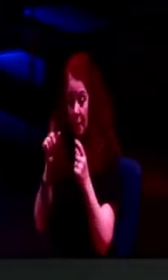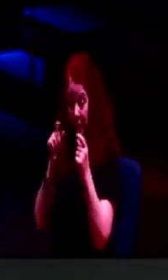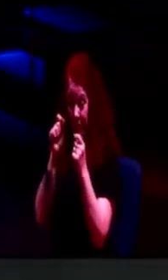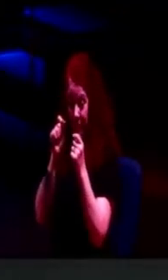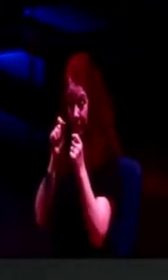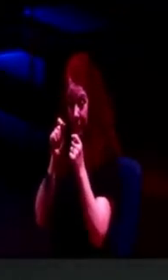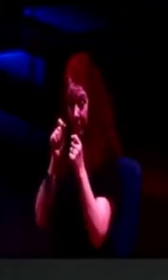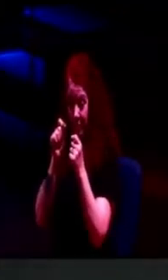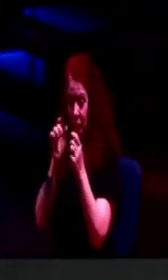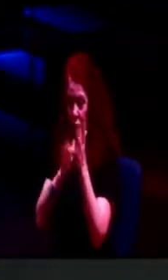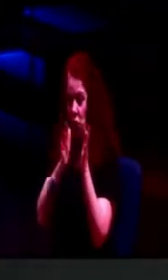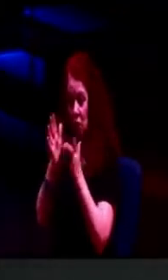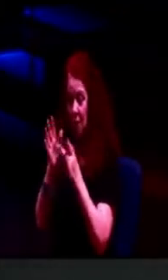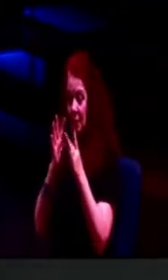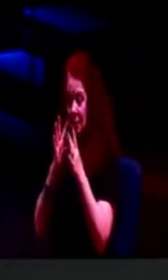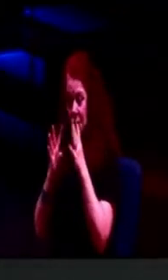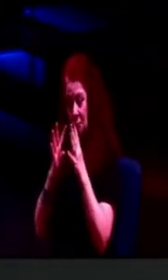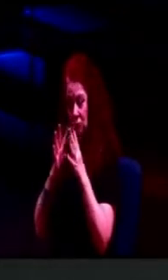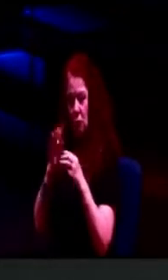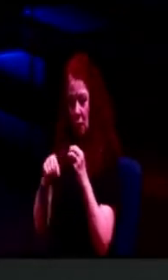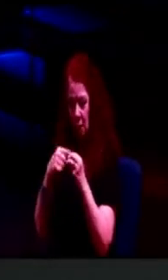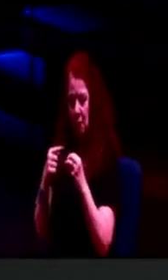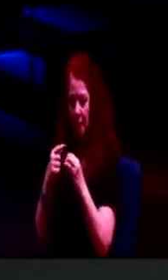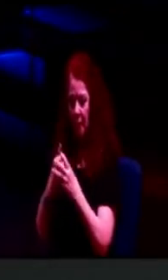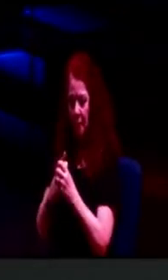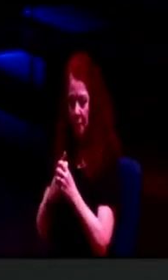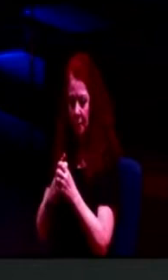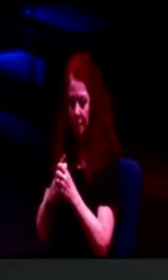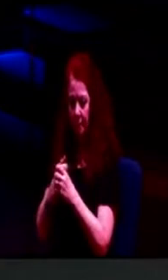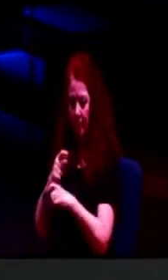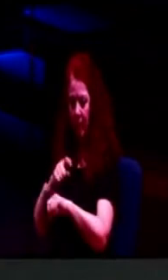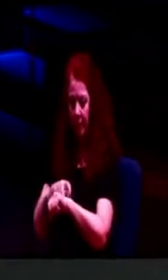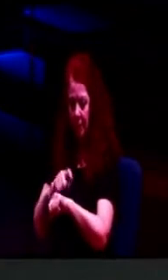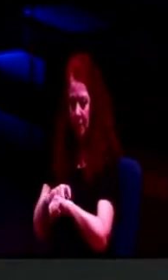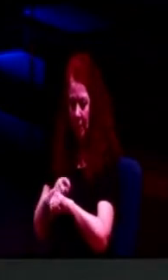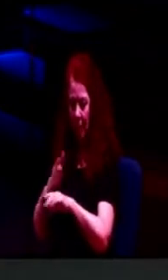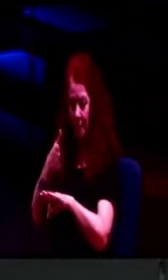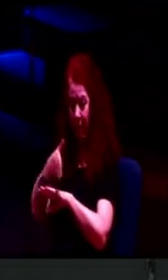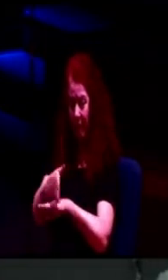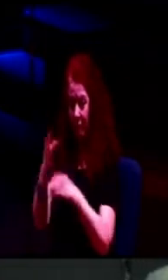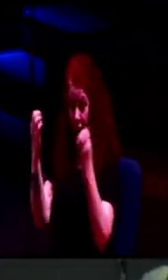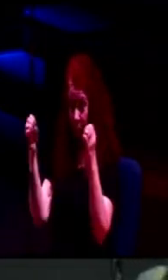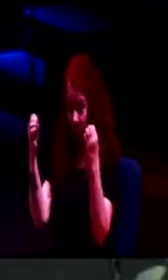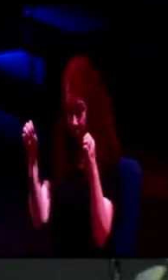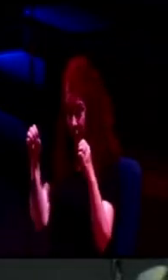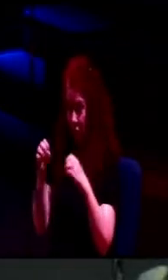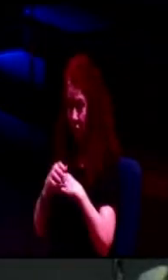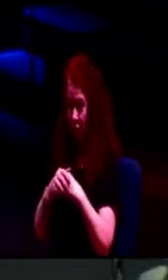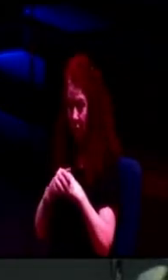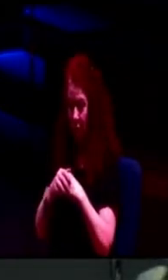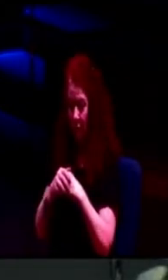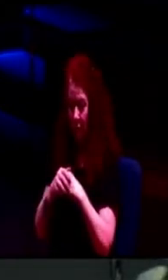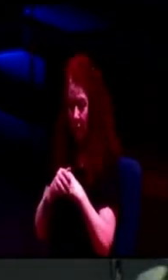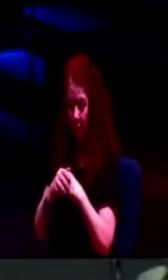Jesus himself. In fact, the time after Easter, we celebrated Easter not too long ago, and from the time that